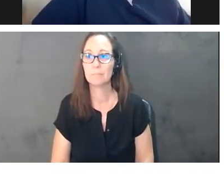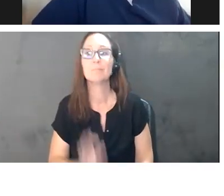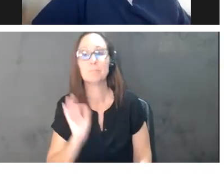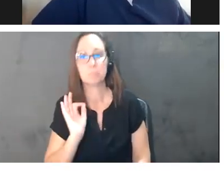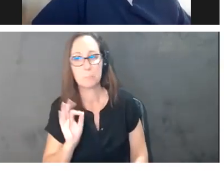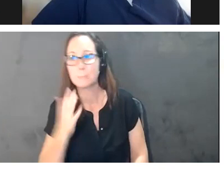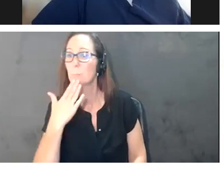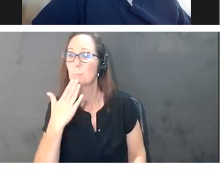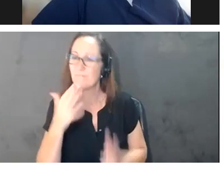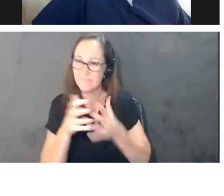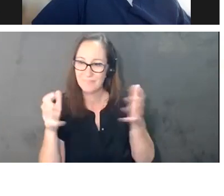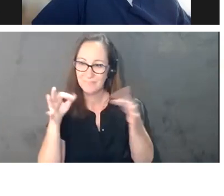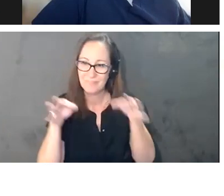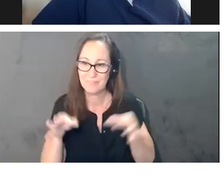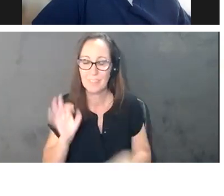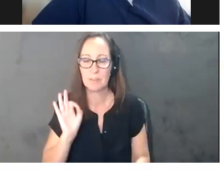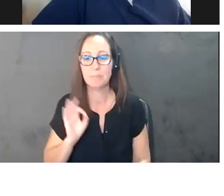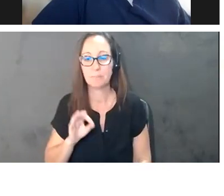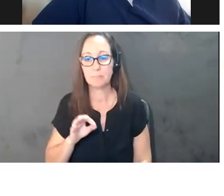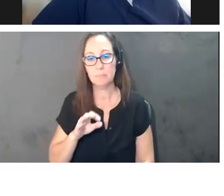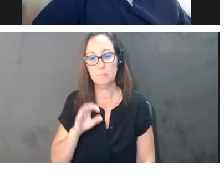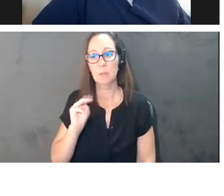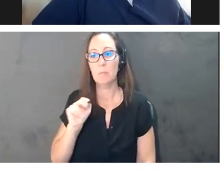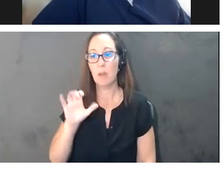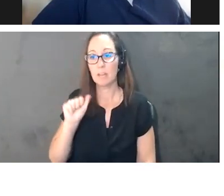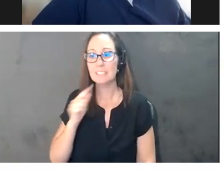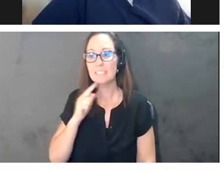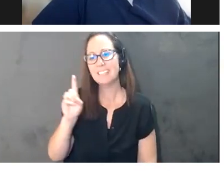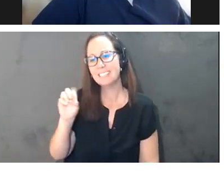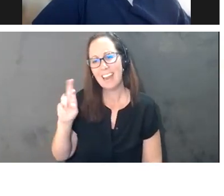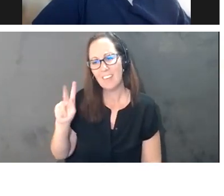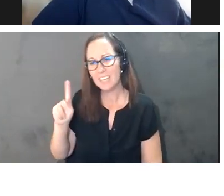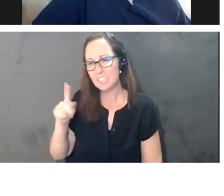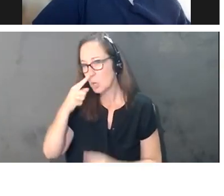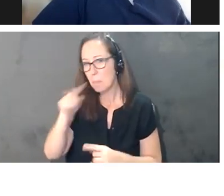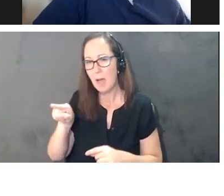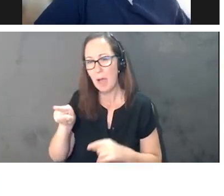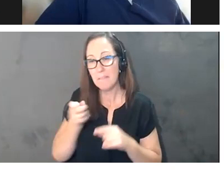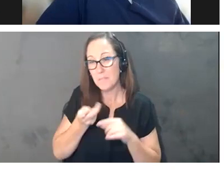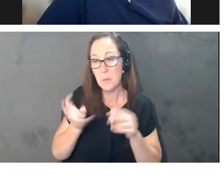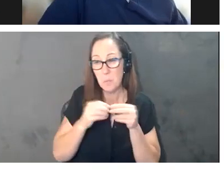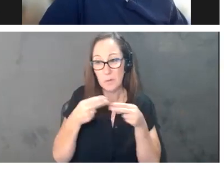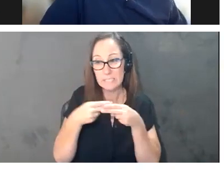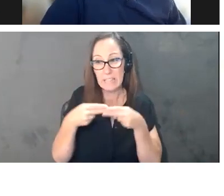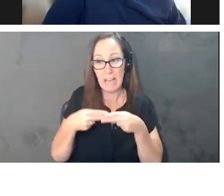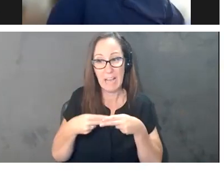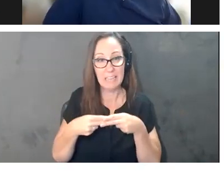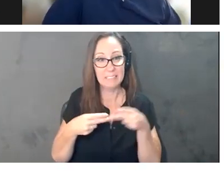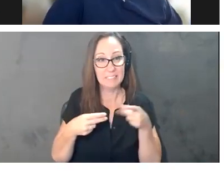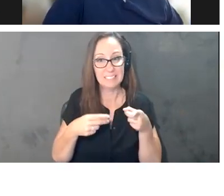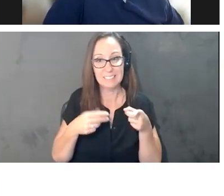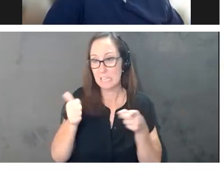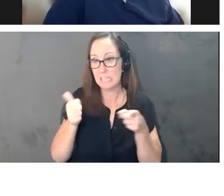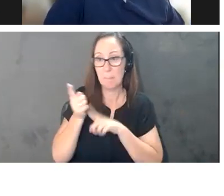Great. Thank you so much. So Derek, if you don't mind, we do have just a few more slides. I know we have about